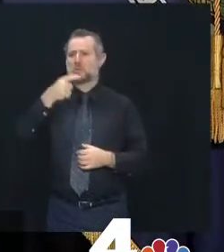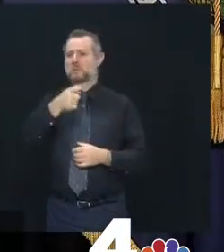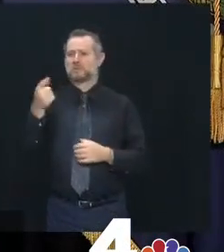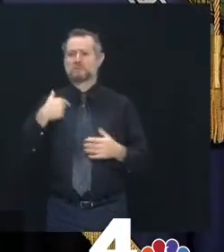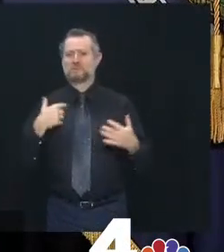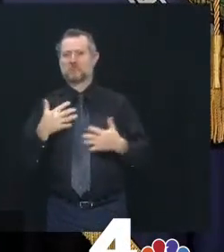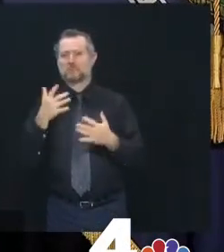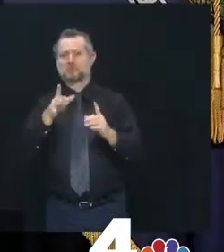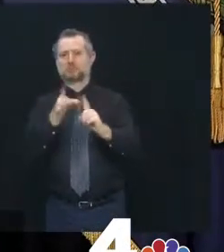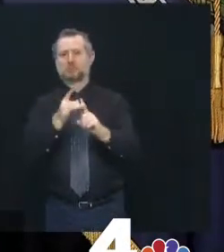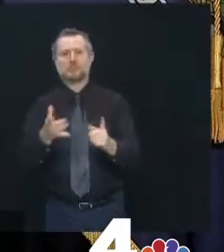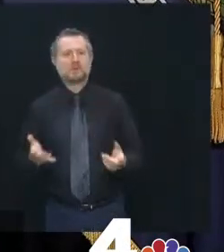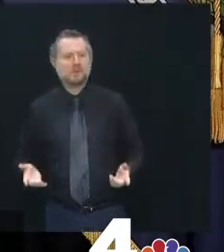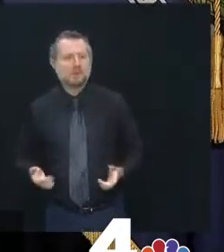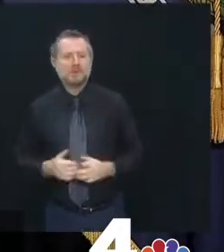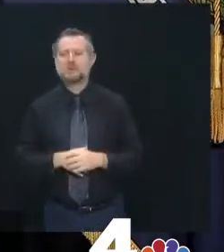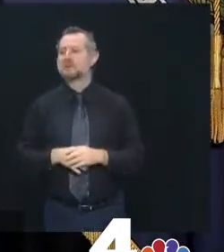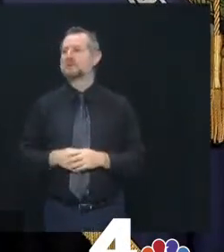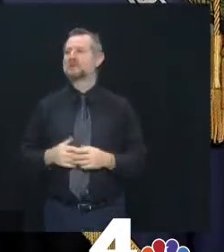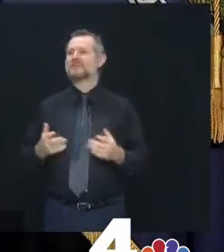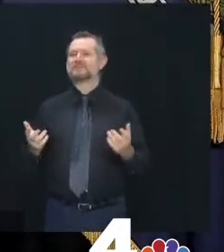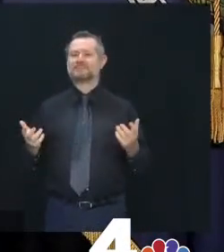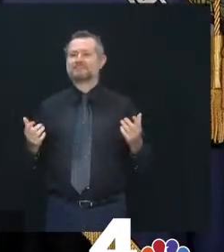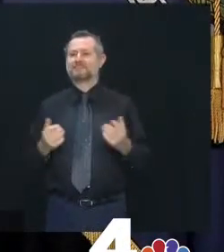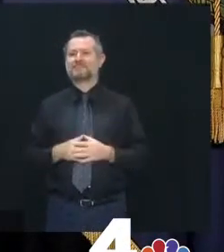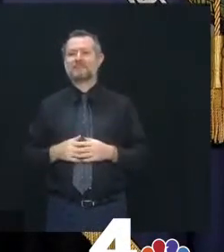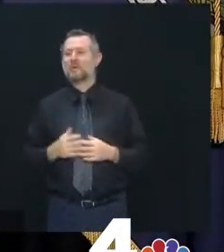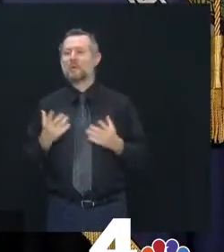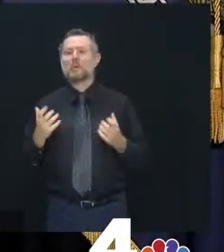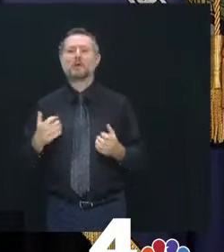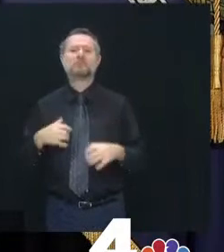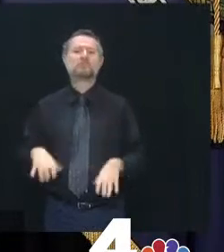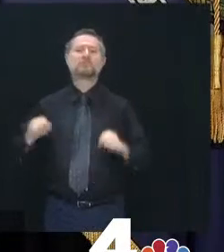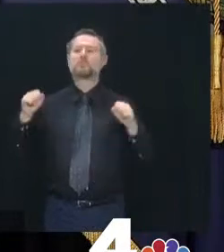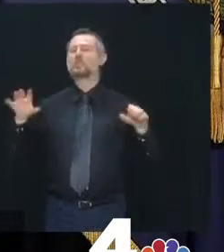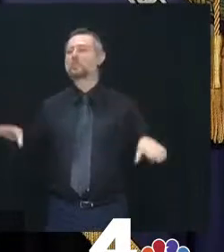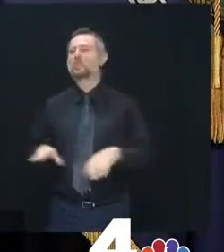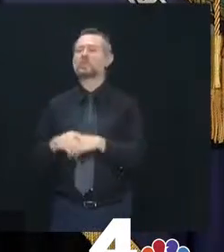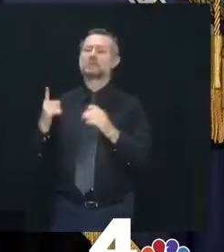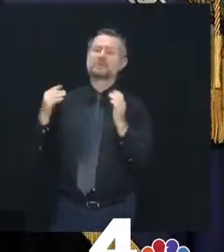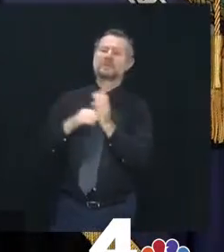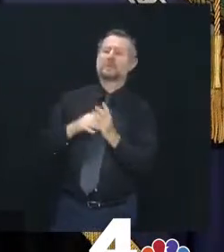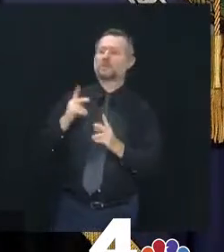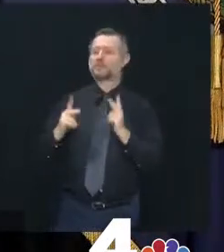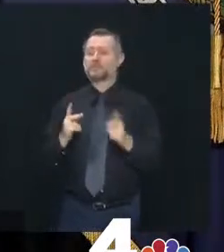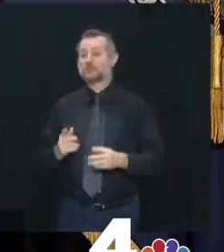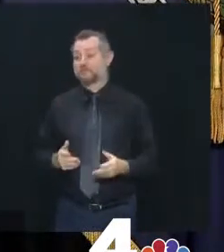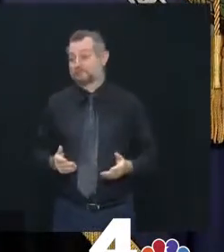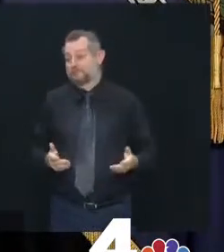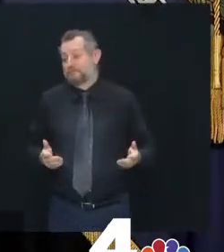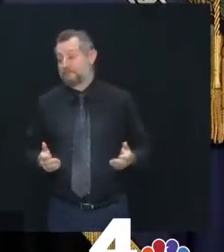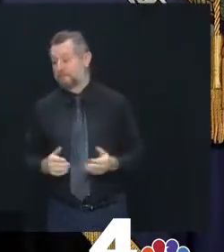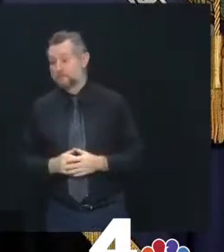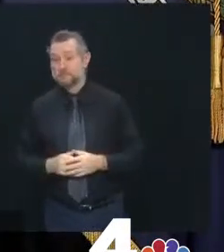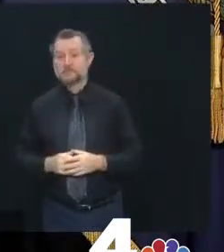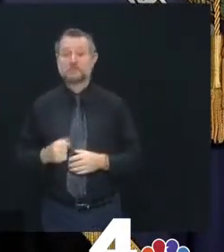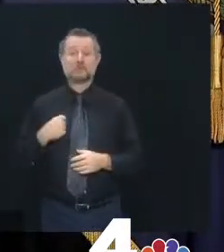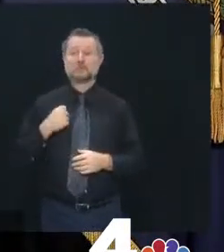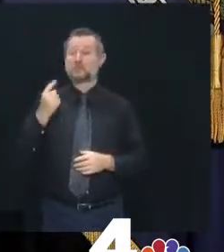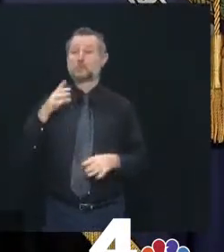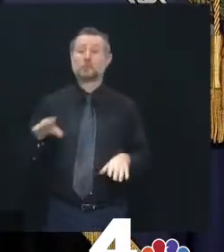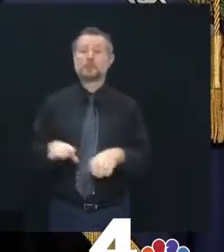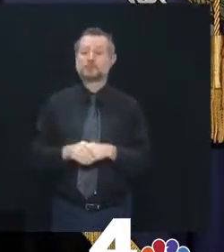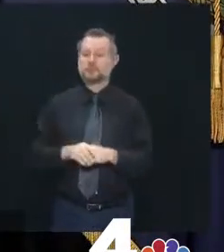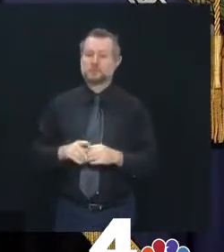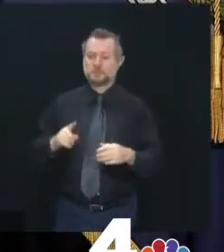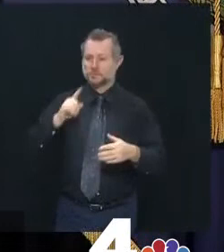see them. I really wanted to have a wedding with 1,000 people. You know, on the scale,